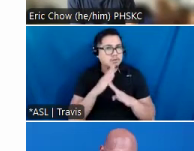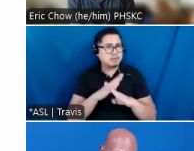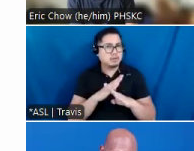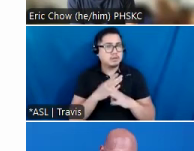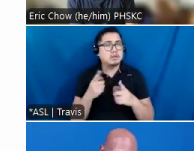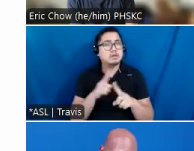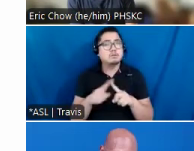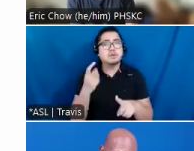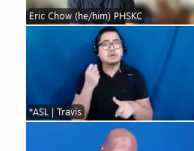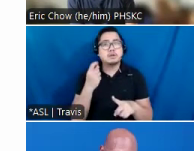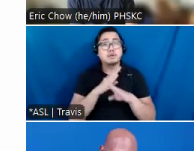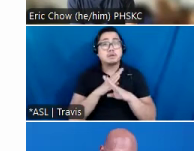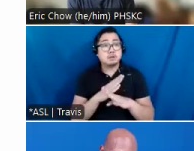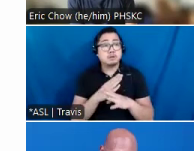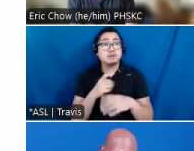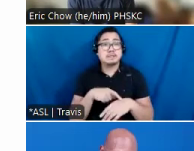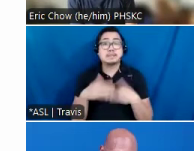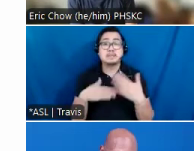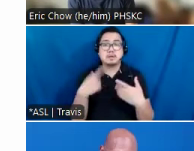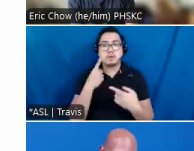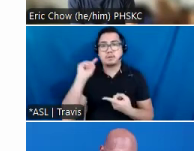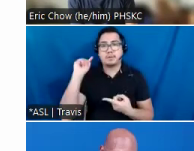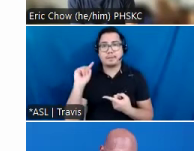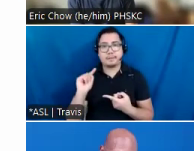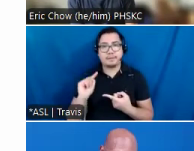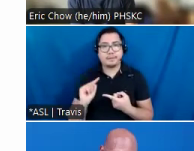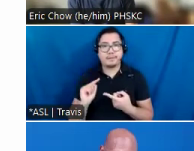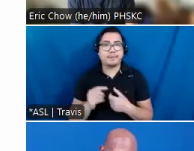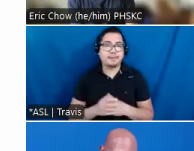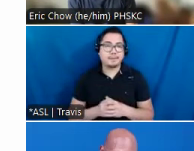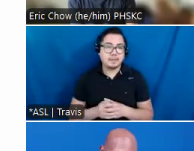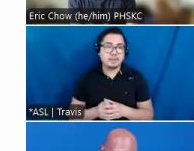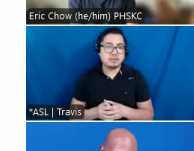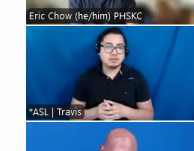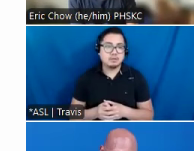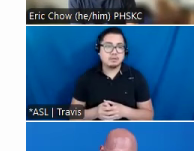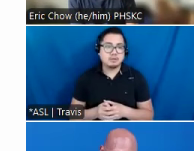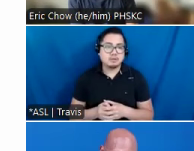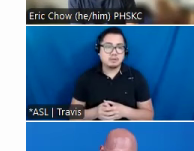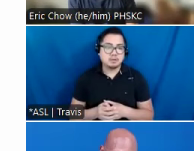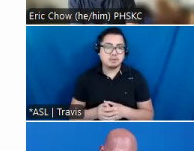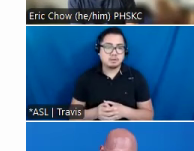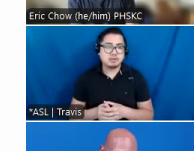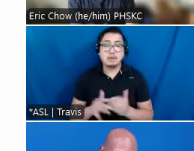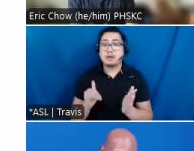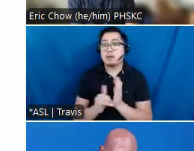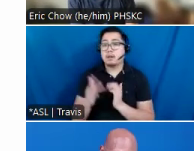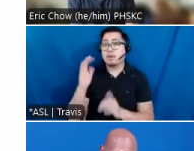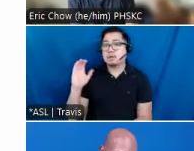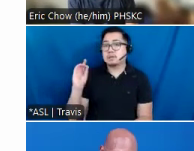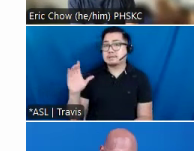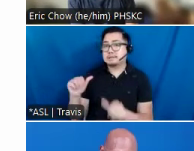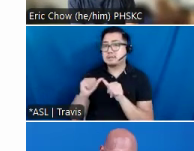the protection over time does decrease. This is why, in part, why CDC continues to recommend a